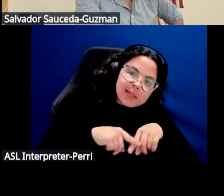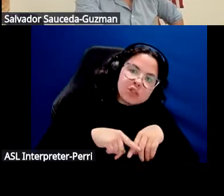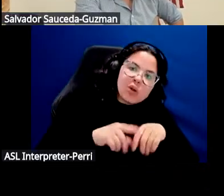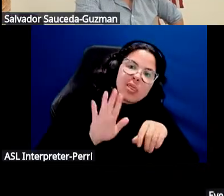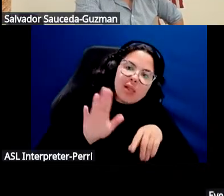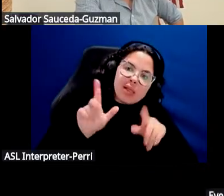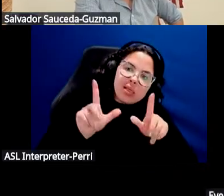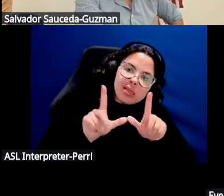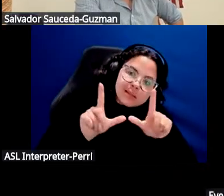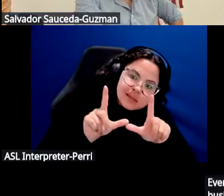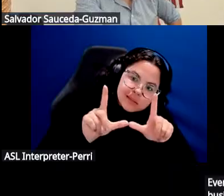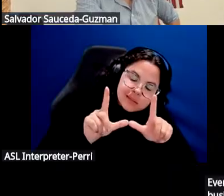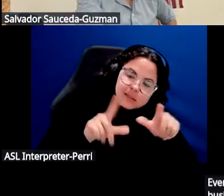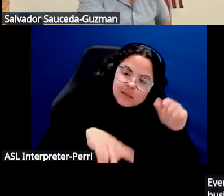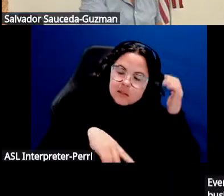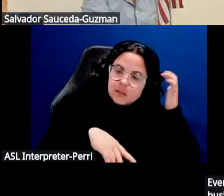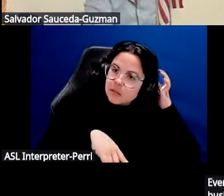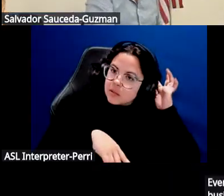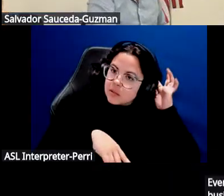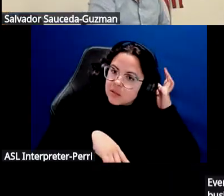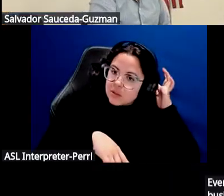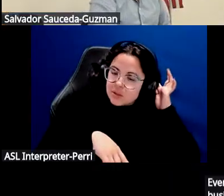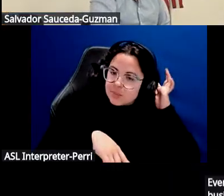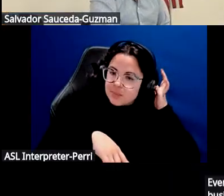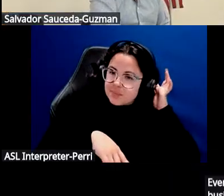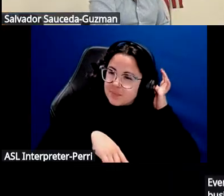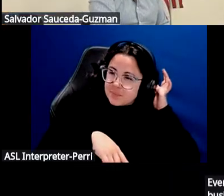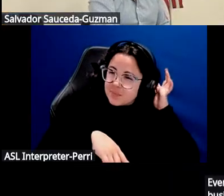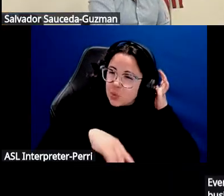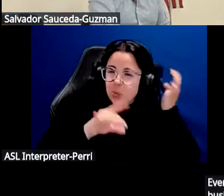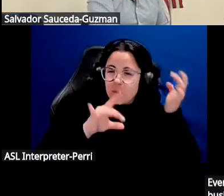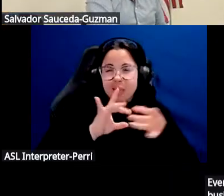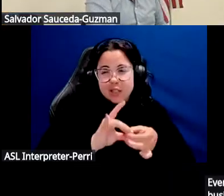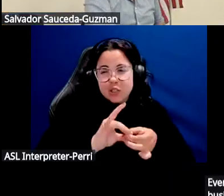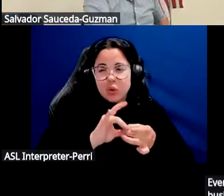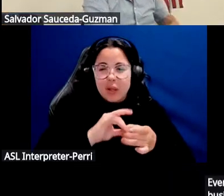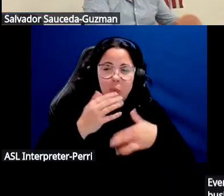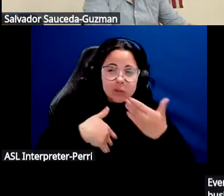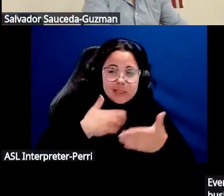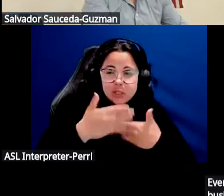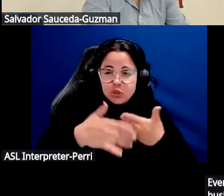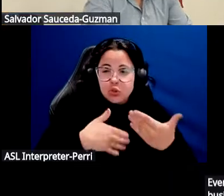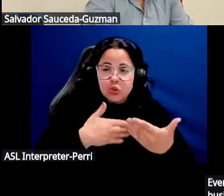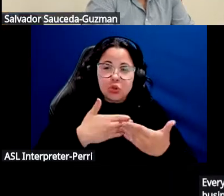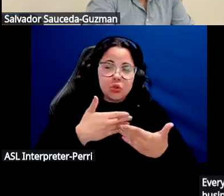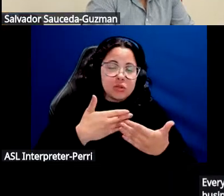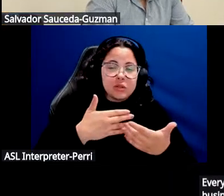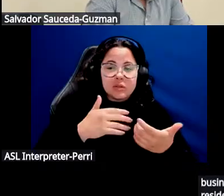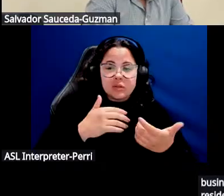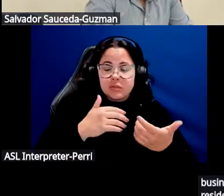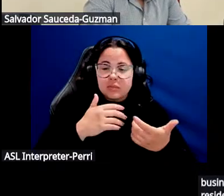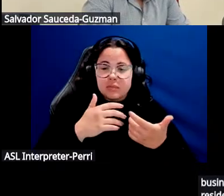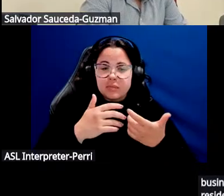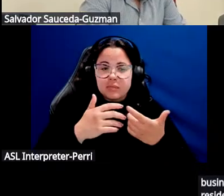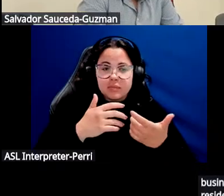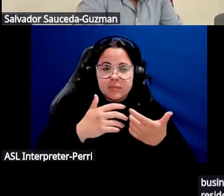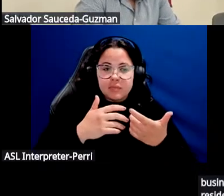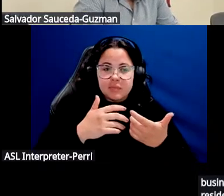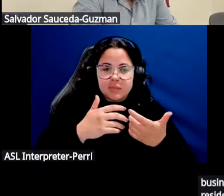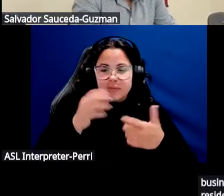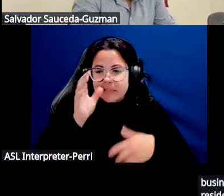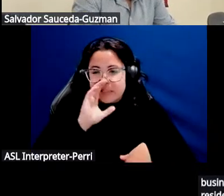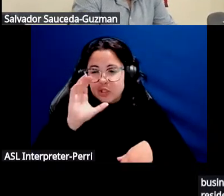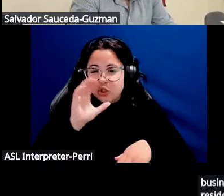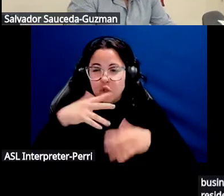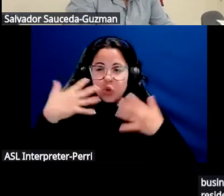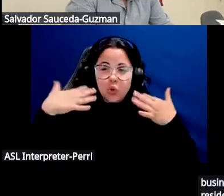business has, in terms of like what procedural avenues are available to residents or to myself to seek a noise